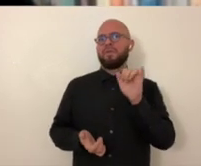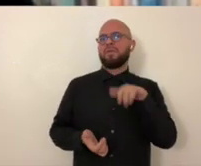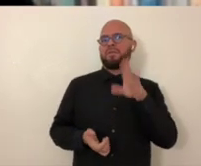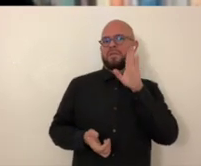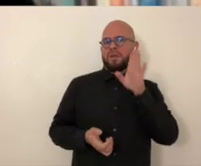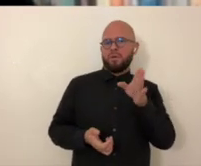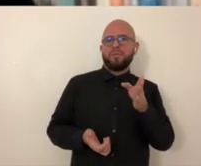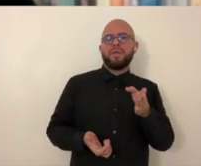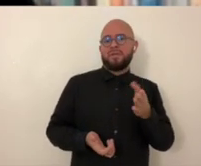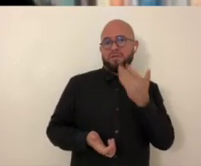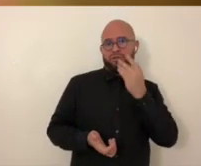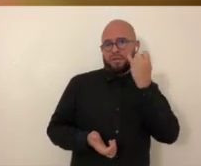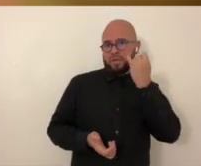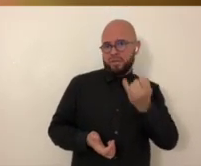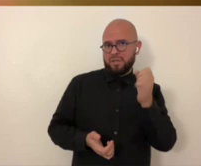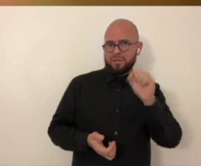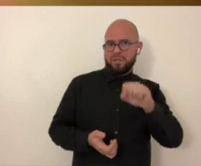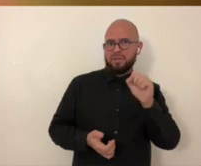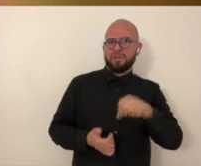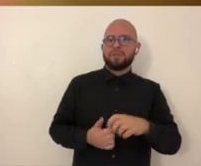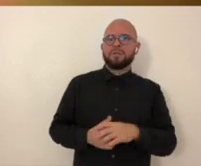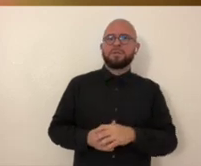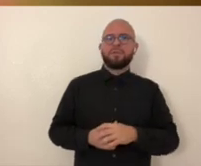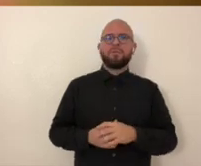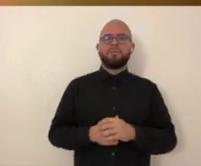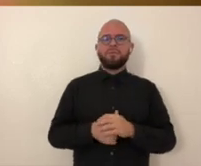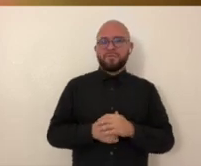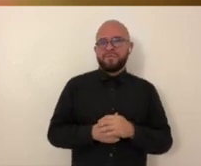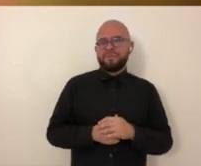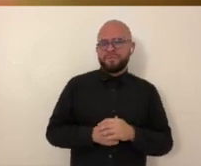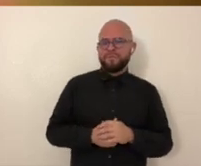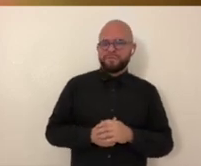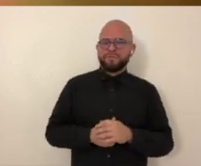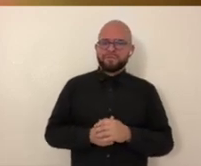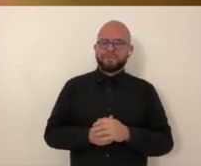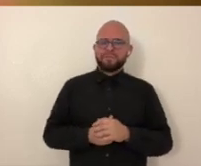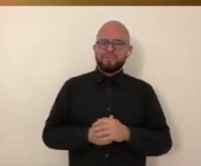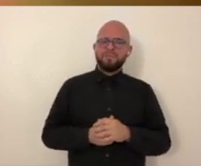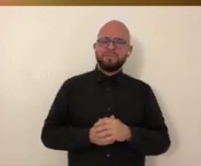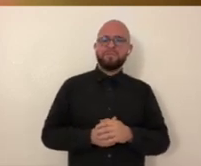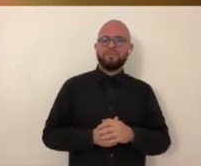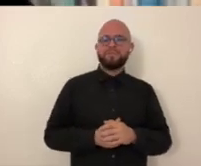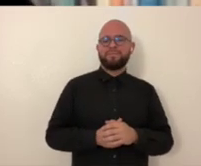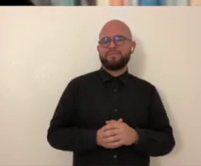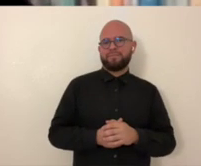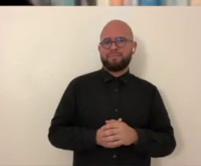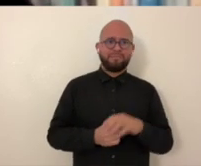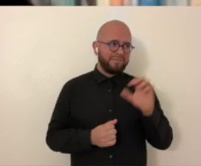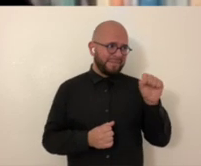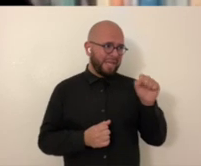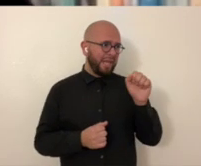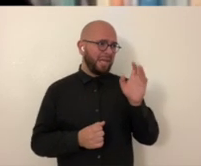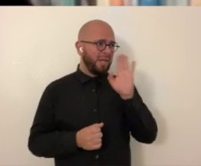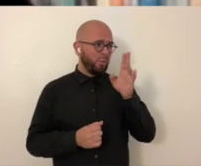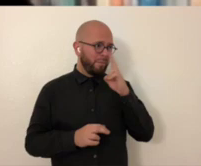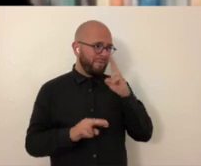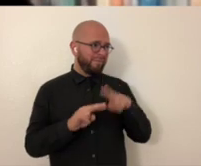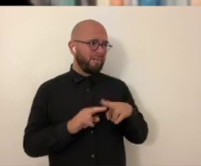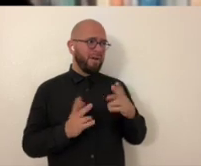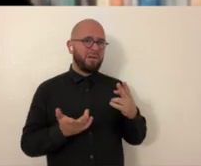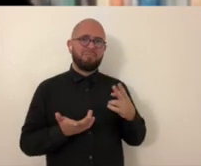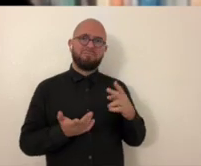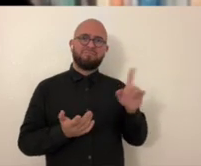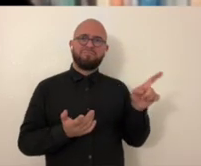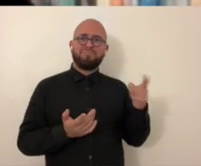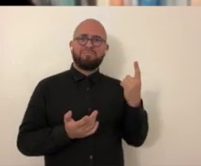process, to photograph it? Yeah, definitely. That would be a good idea. I've also Don't. thought, yeah, Instagram, that